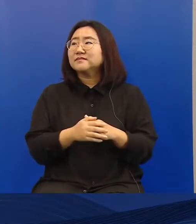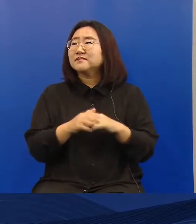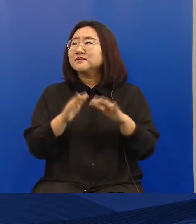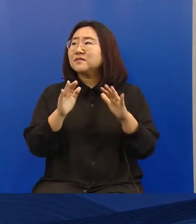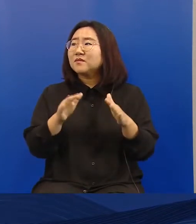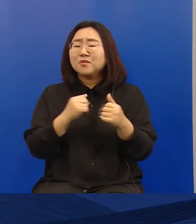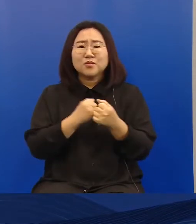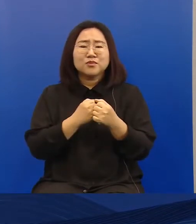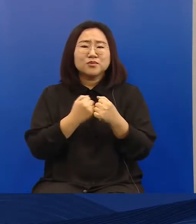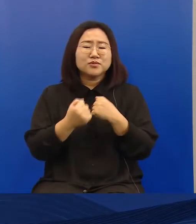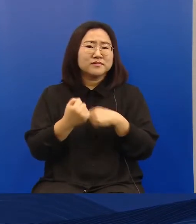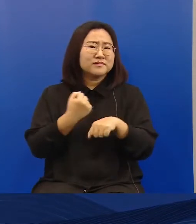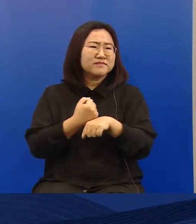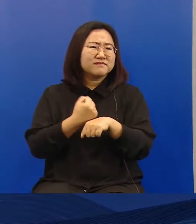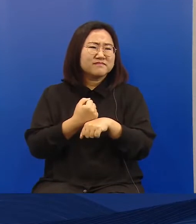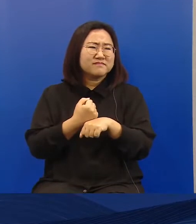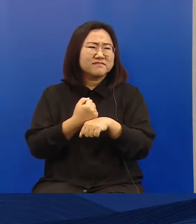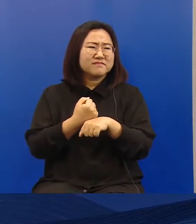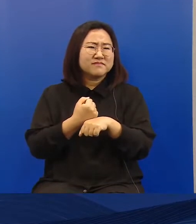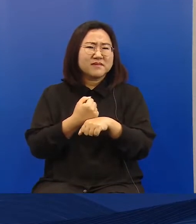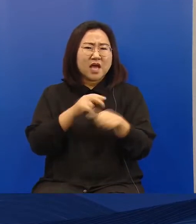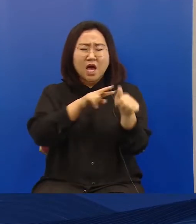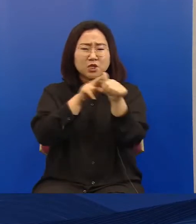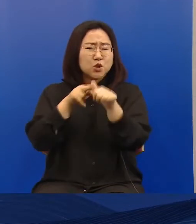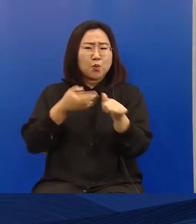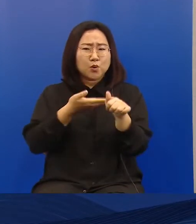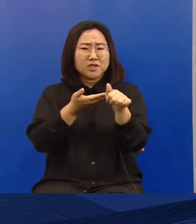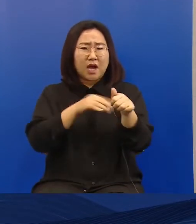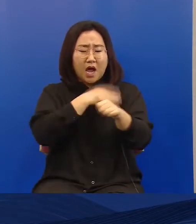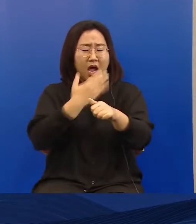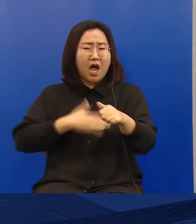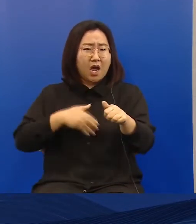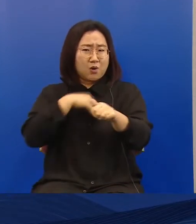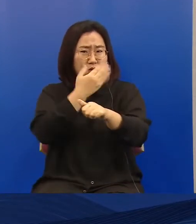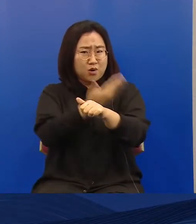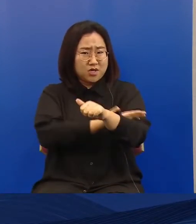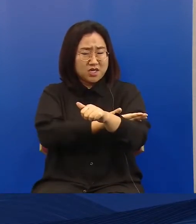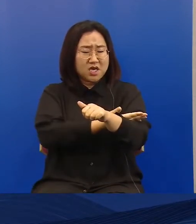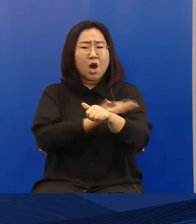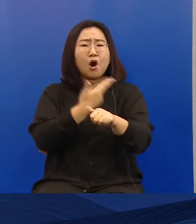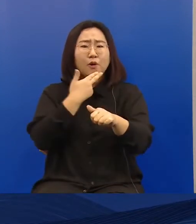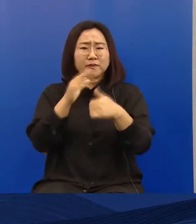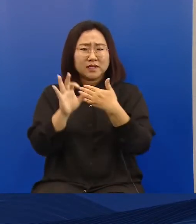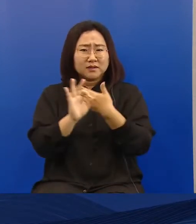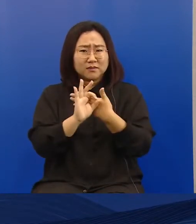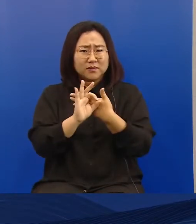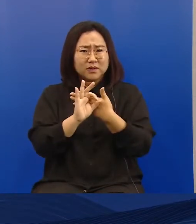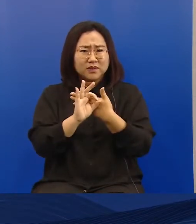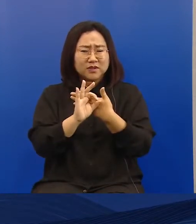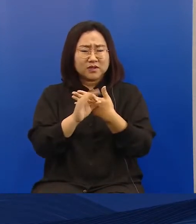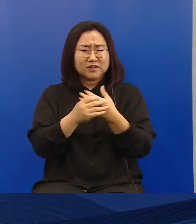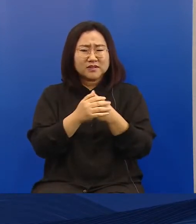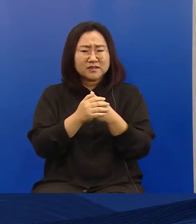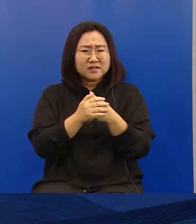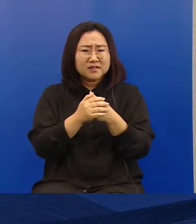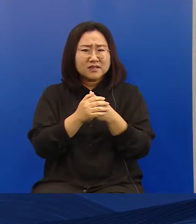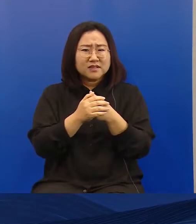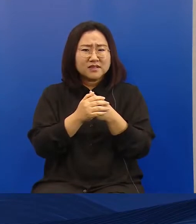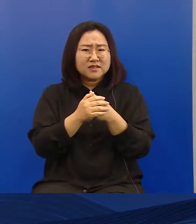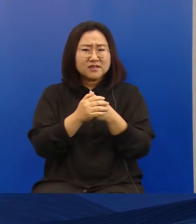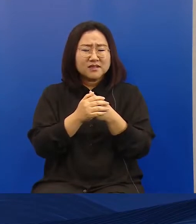is making an effort. However, I'm not sure if there's